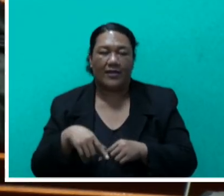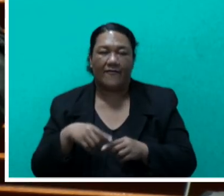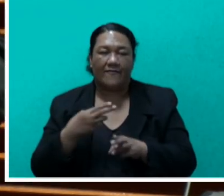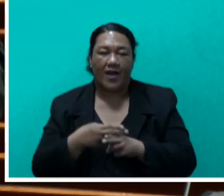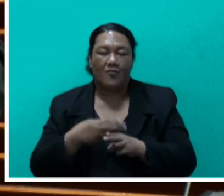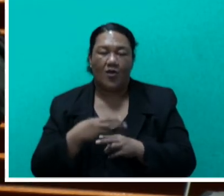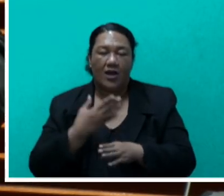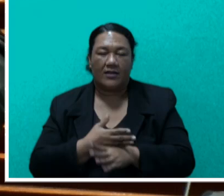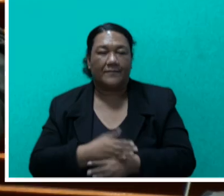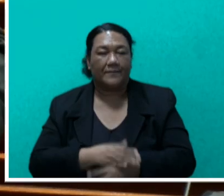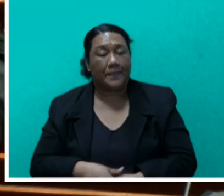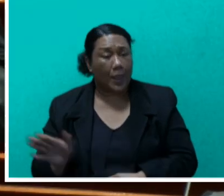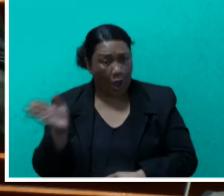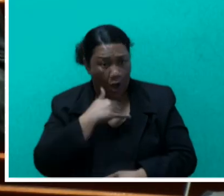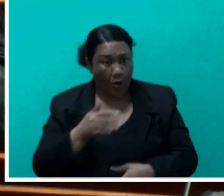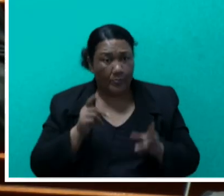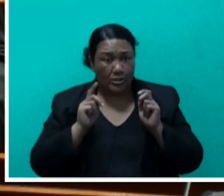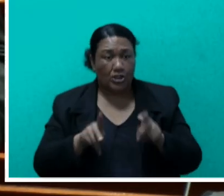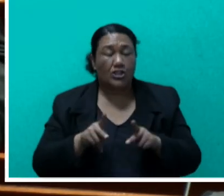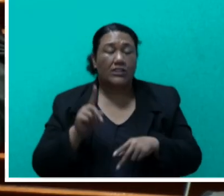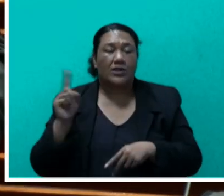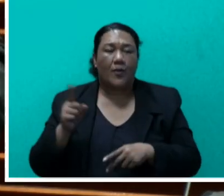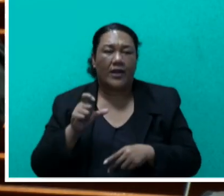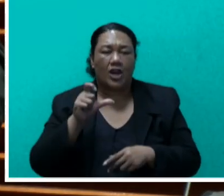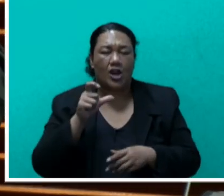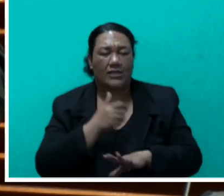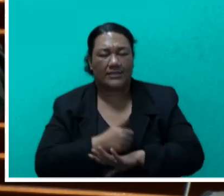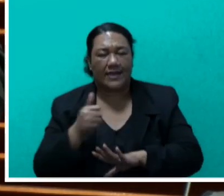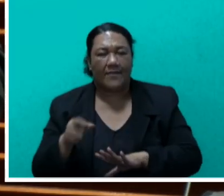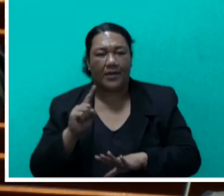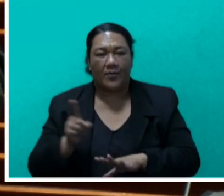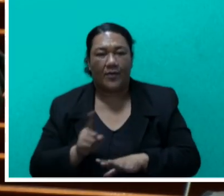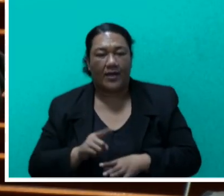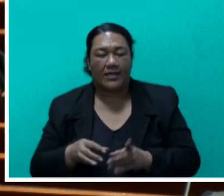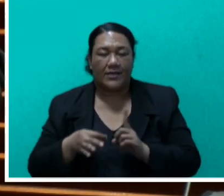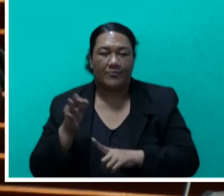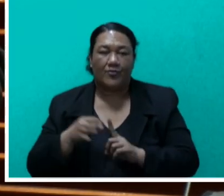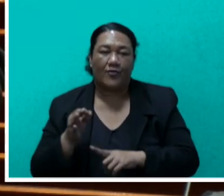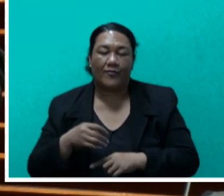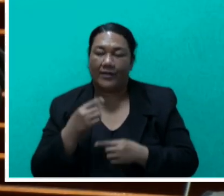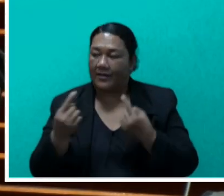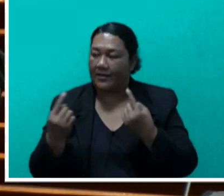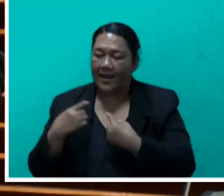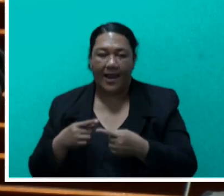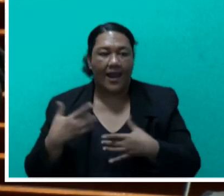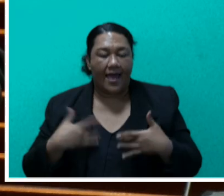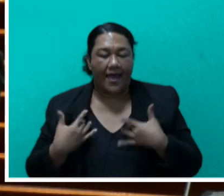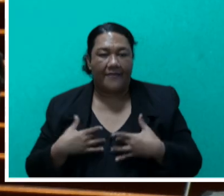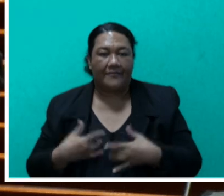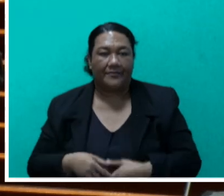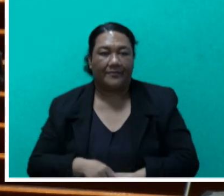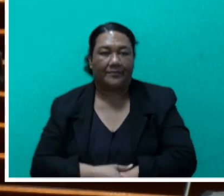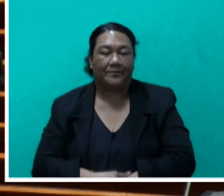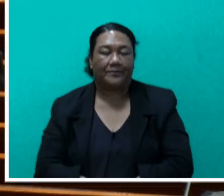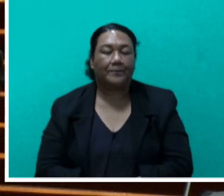communities have much expectation for the coalition government to facilitate improvement in livelihoods. In this context, the rural program,